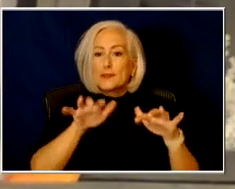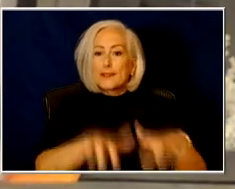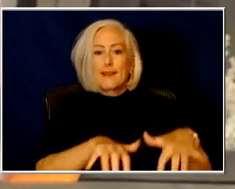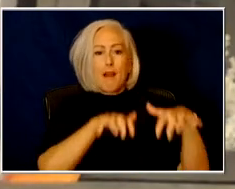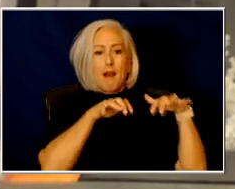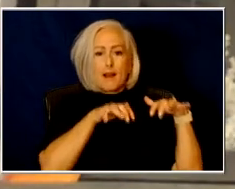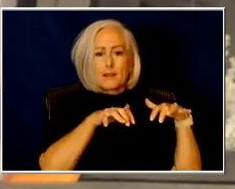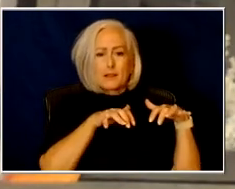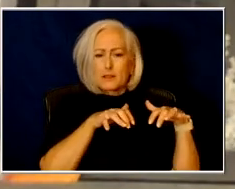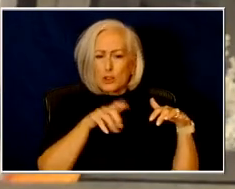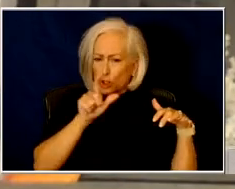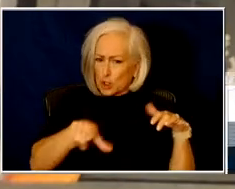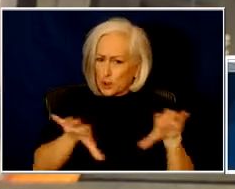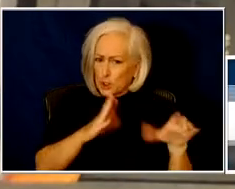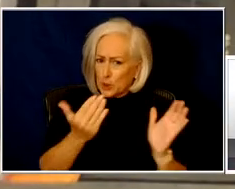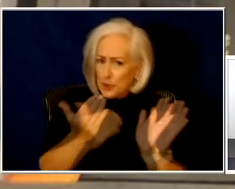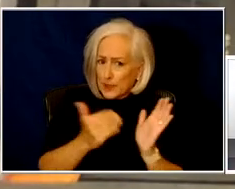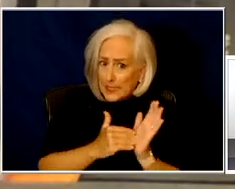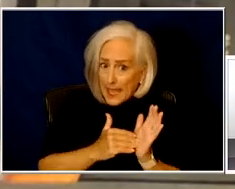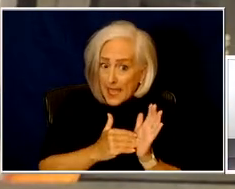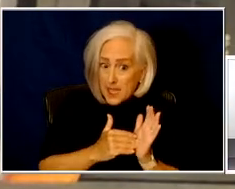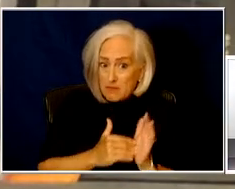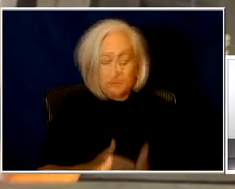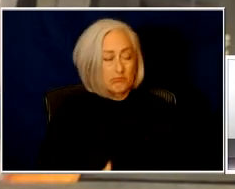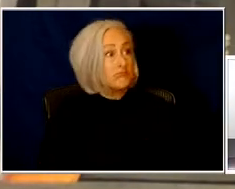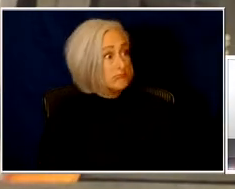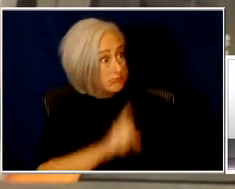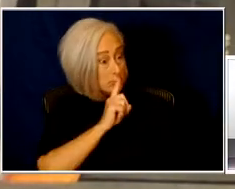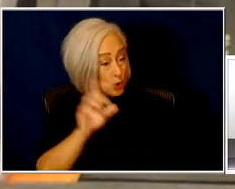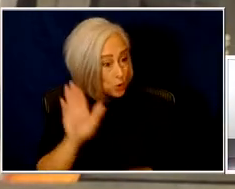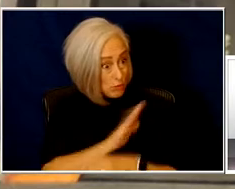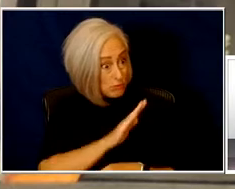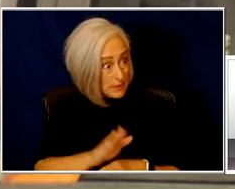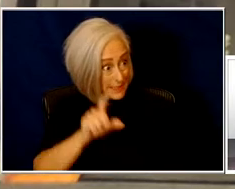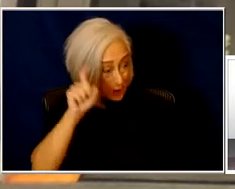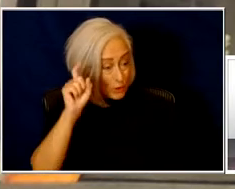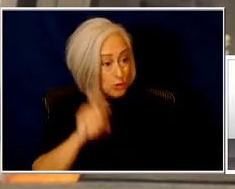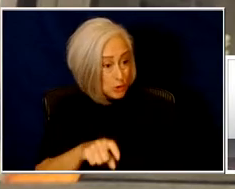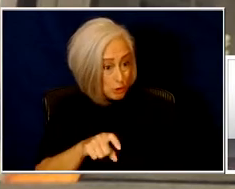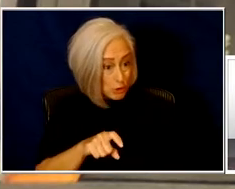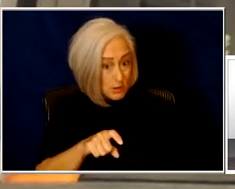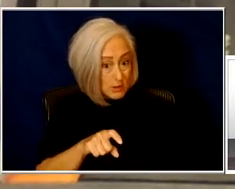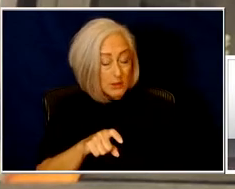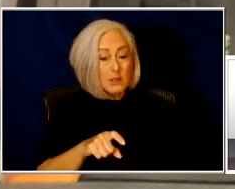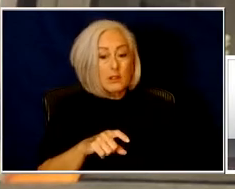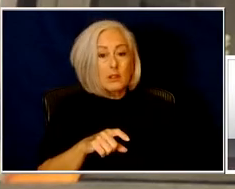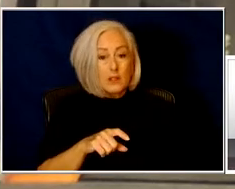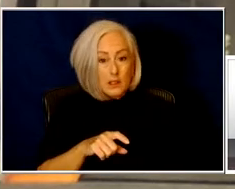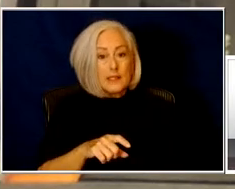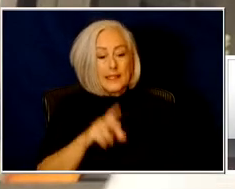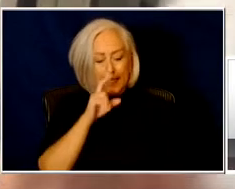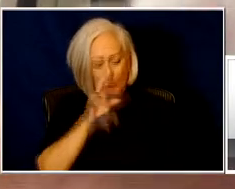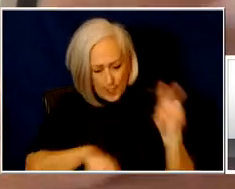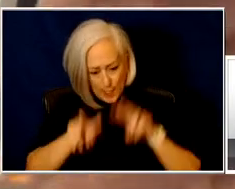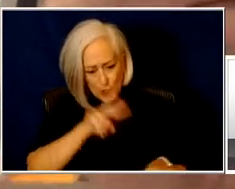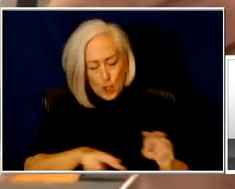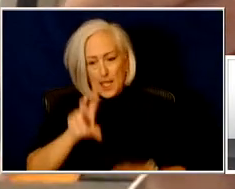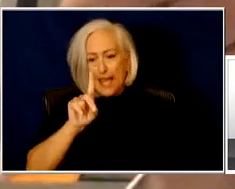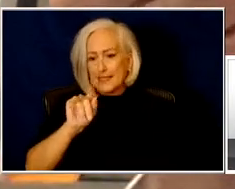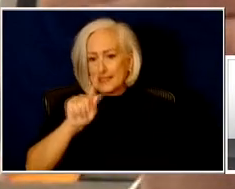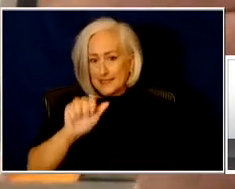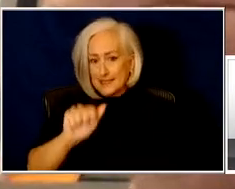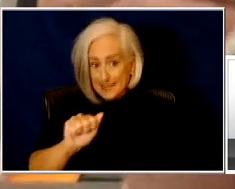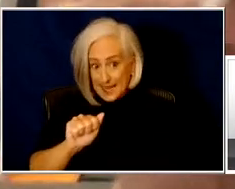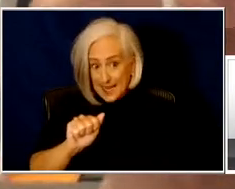no doubt in my mind that a rational examination of the data would say that